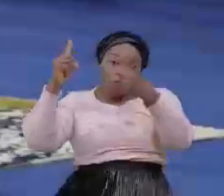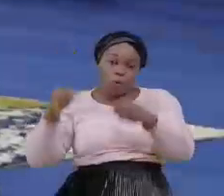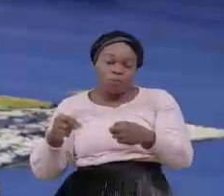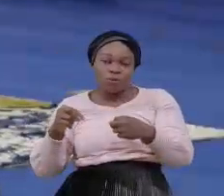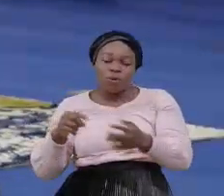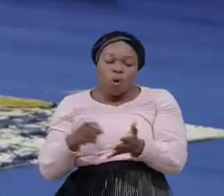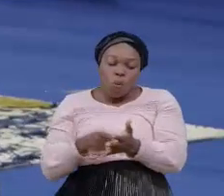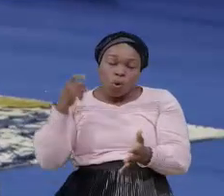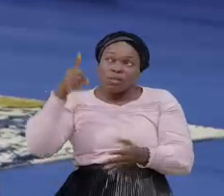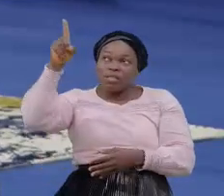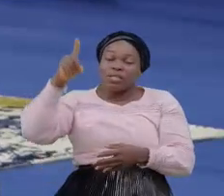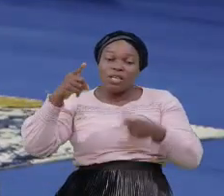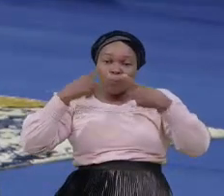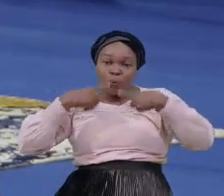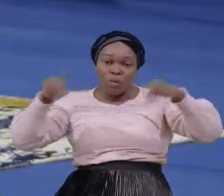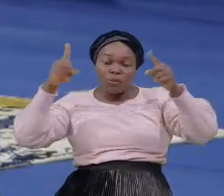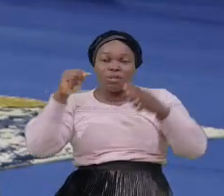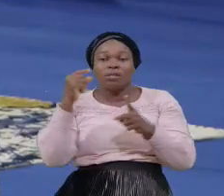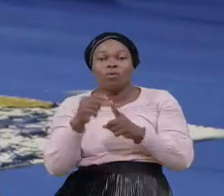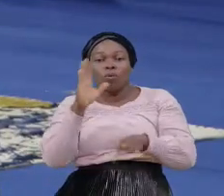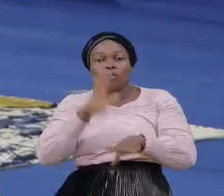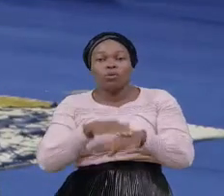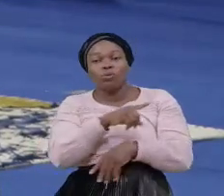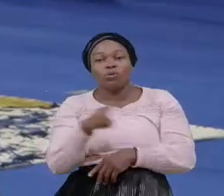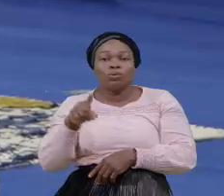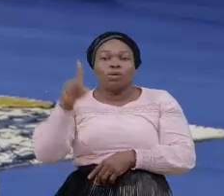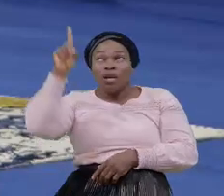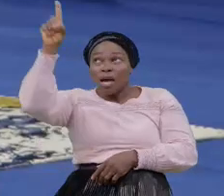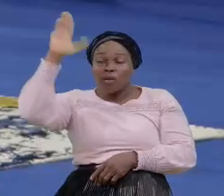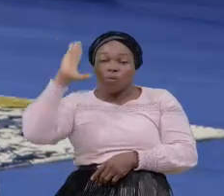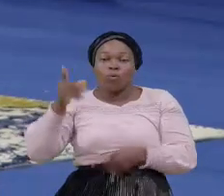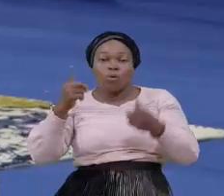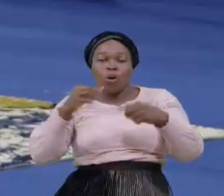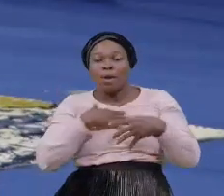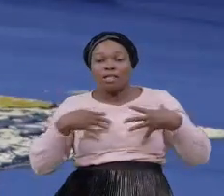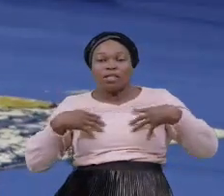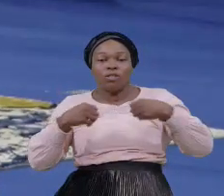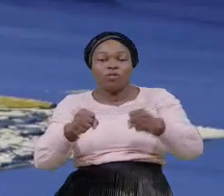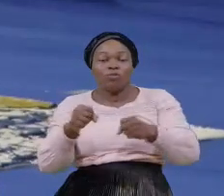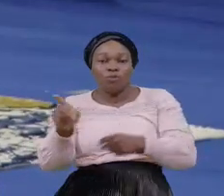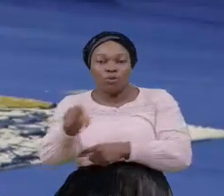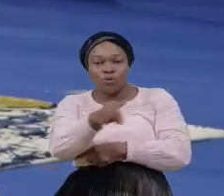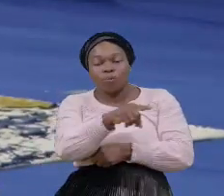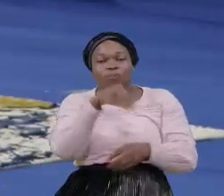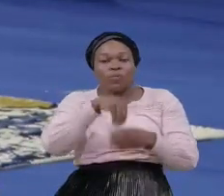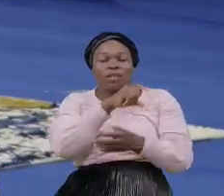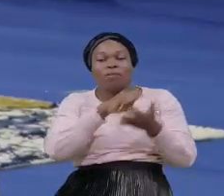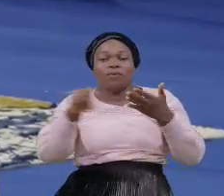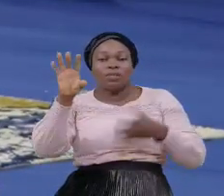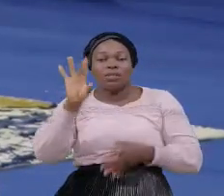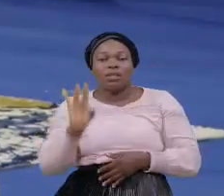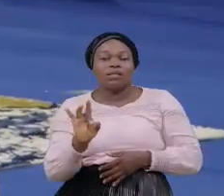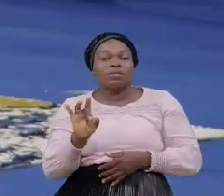word on you, I will come and heal him. Look at verse 8. In verse 8, the